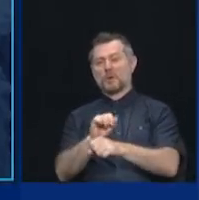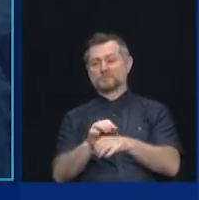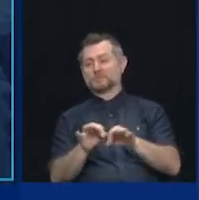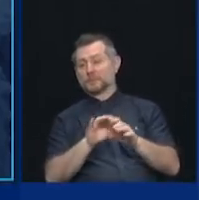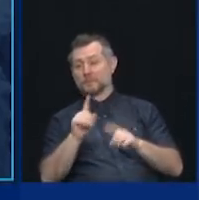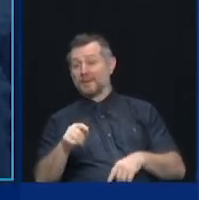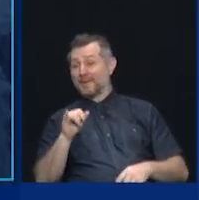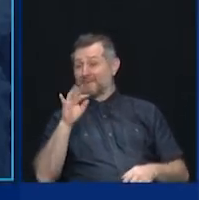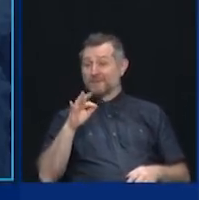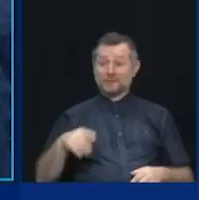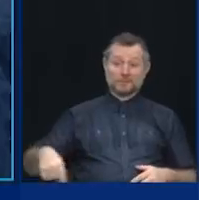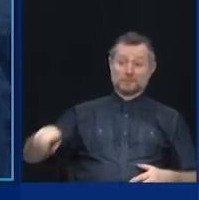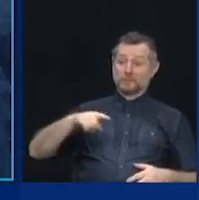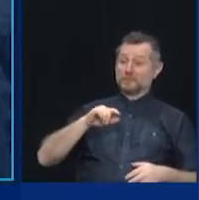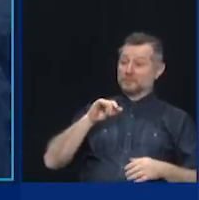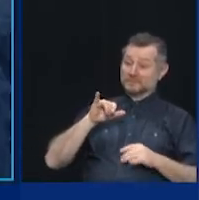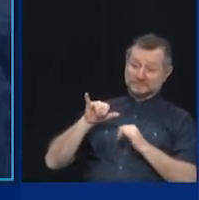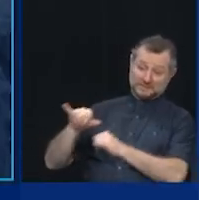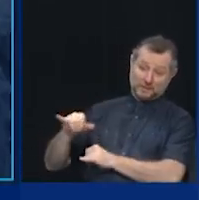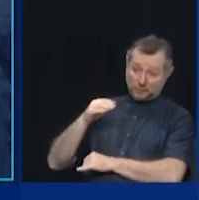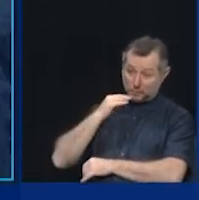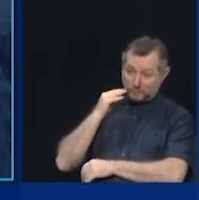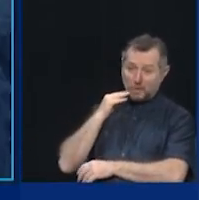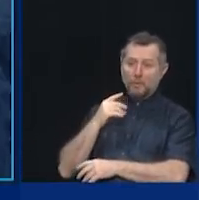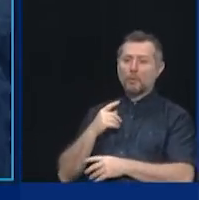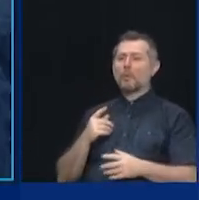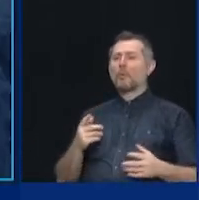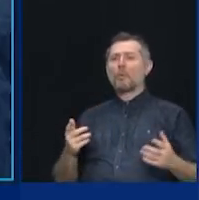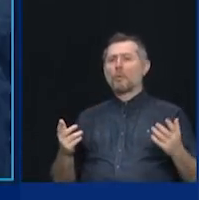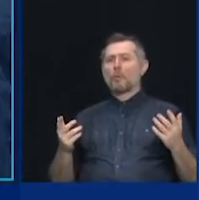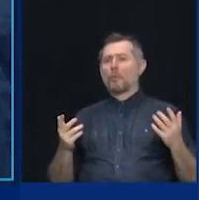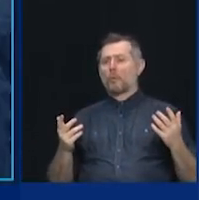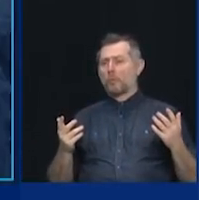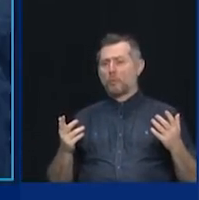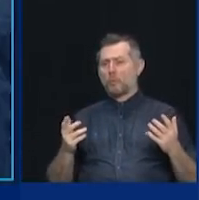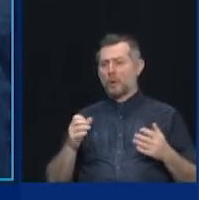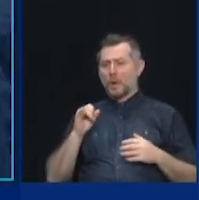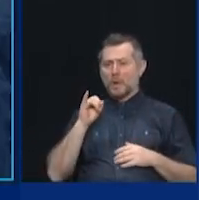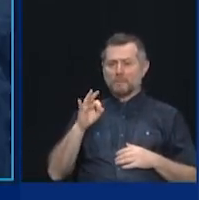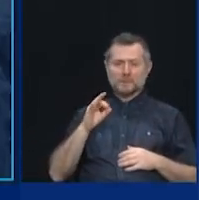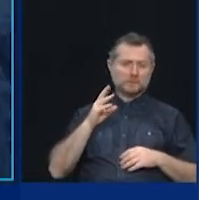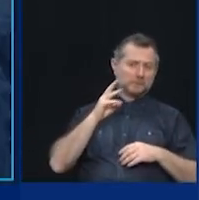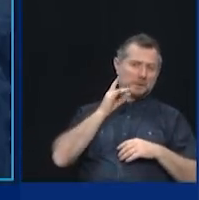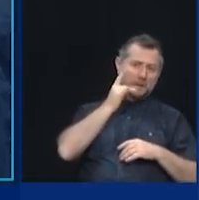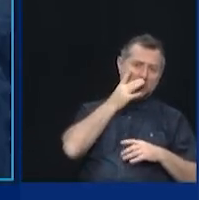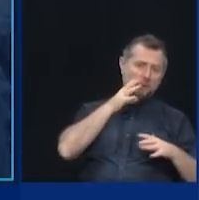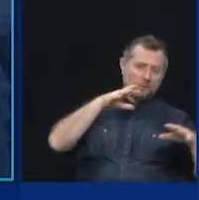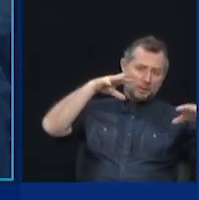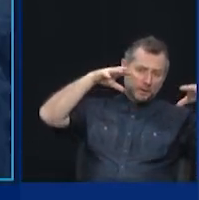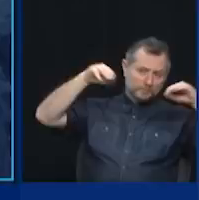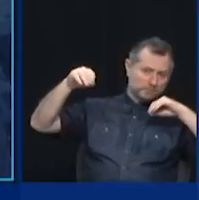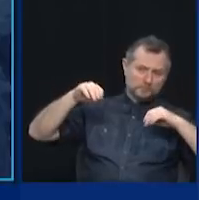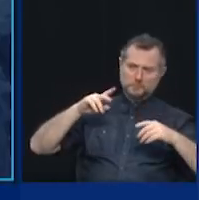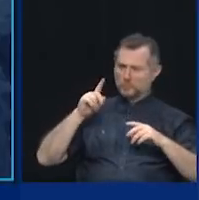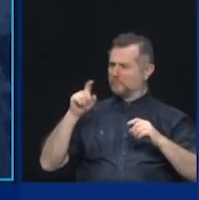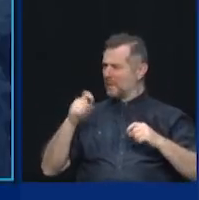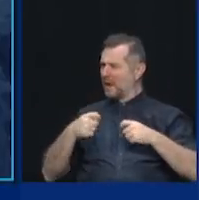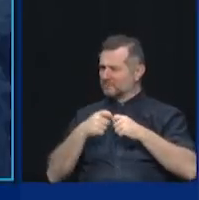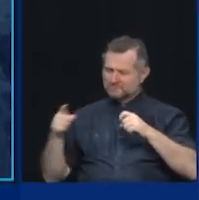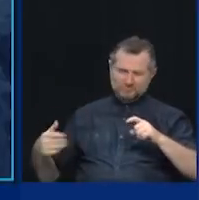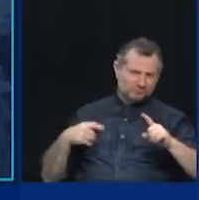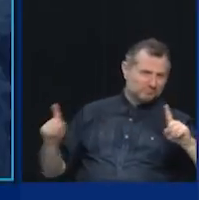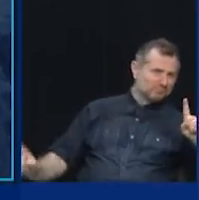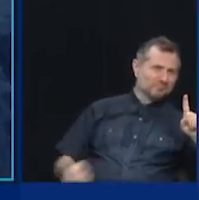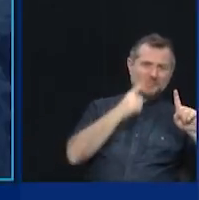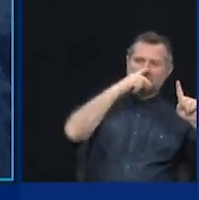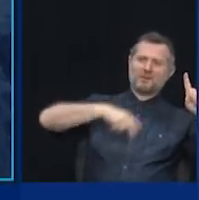home only works if the lights come on and if there's heat and if when you go to the